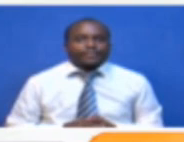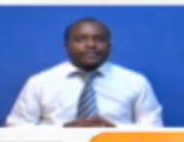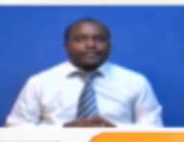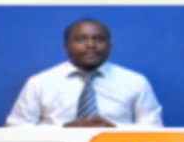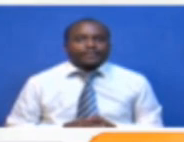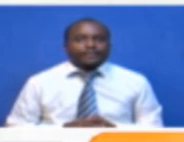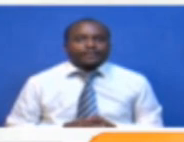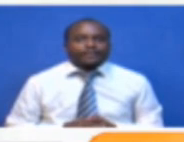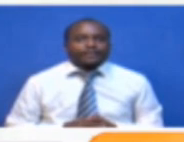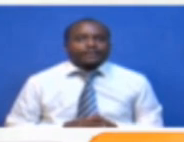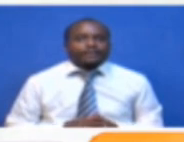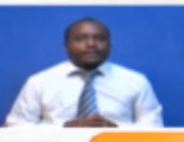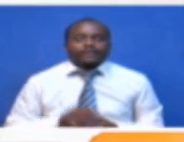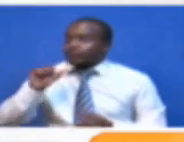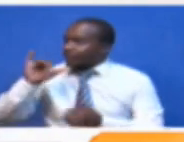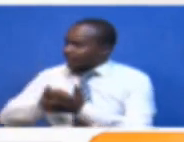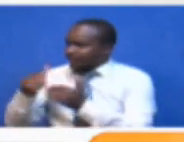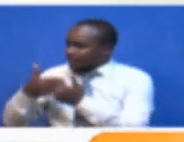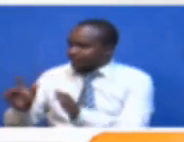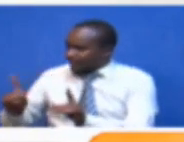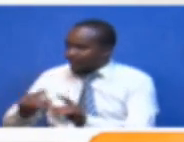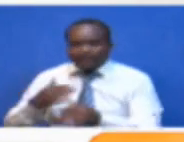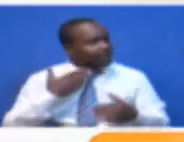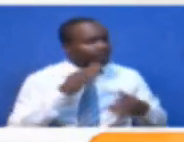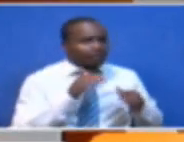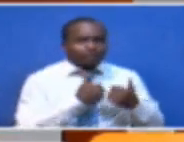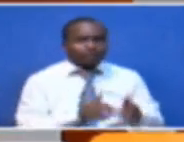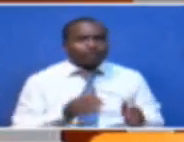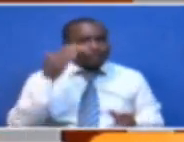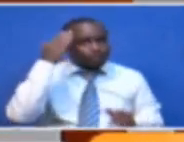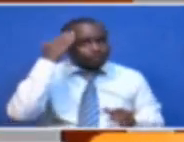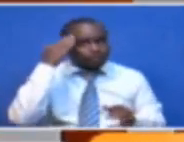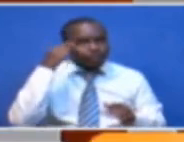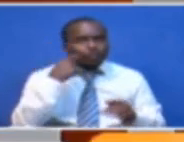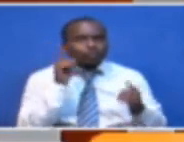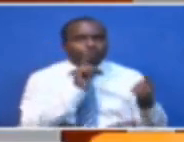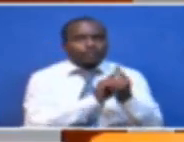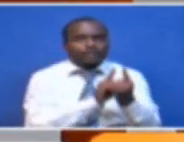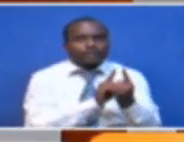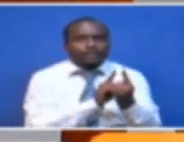So that you don't lose it. Yes. Do you know who met me at Heathrow?